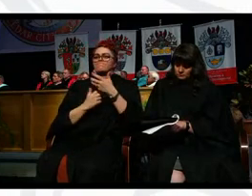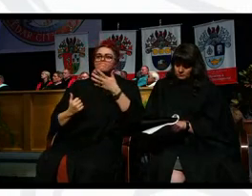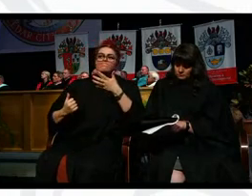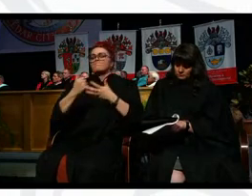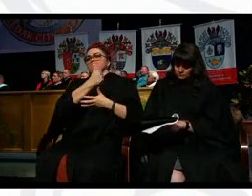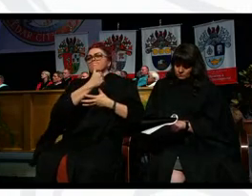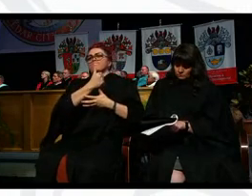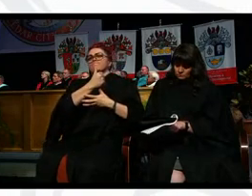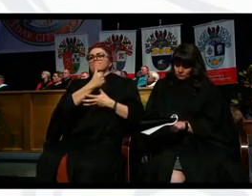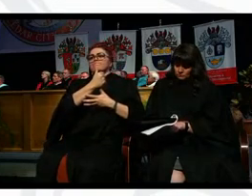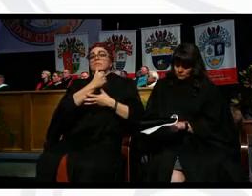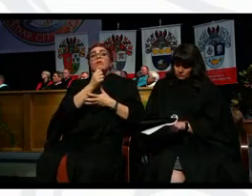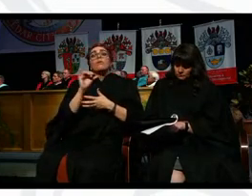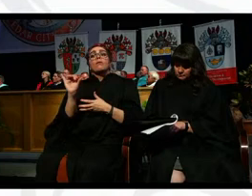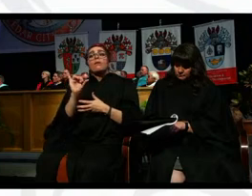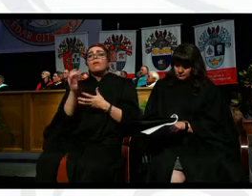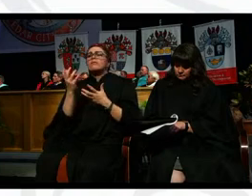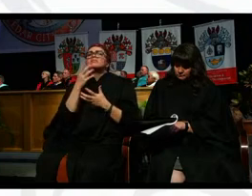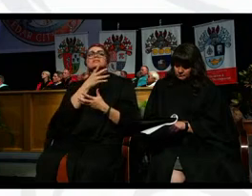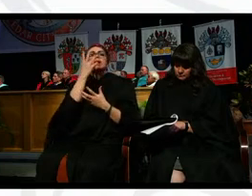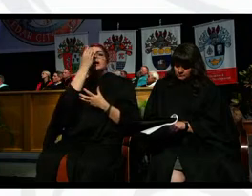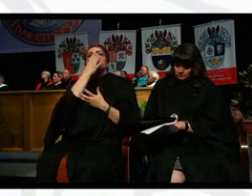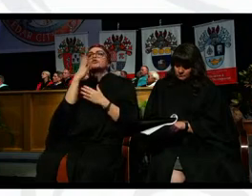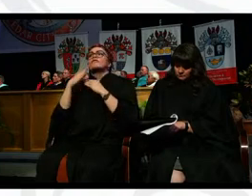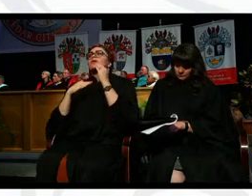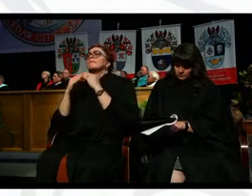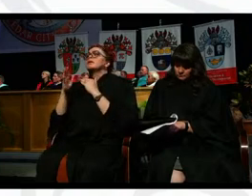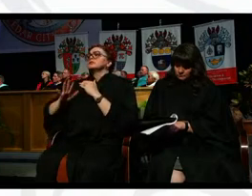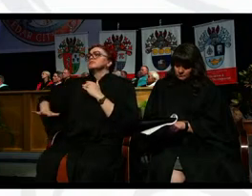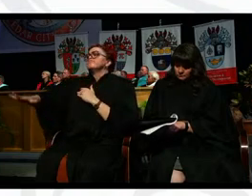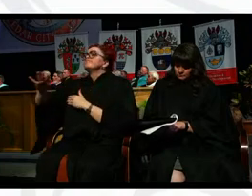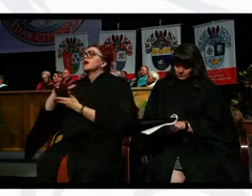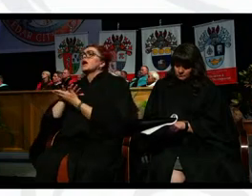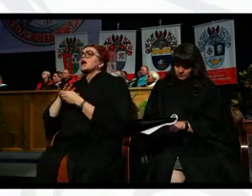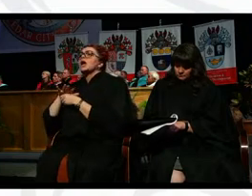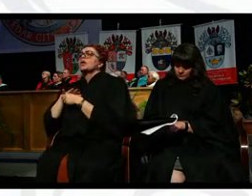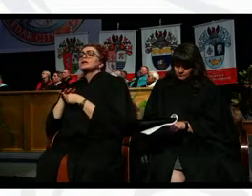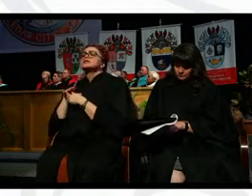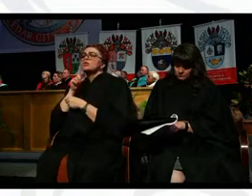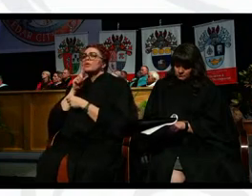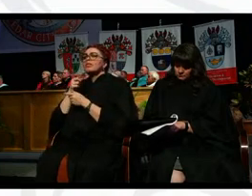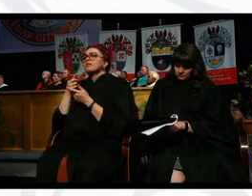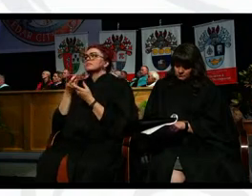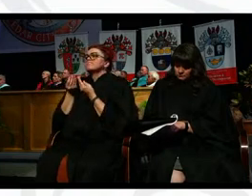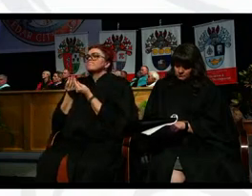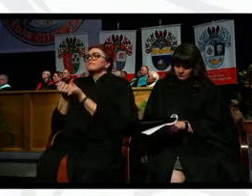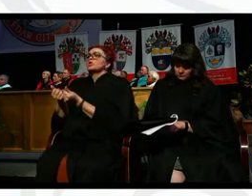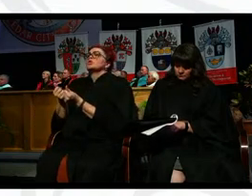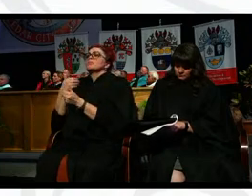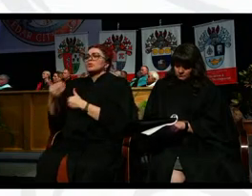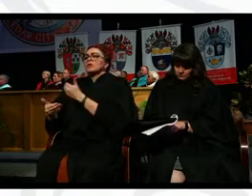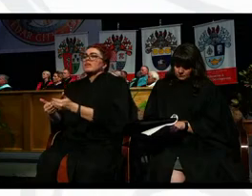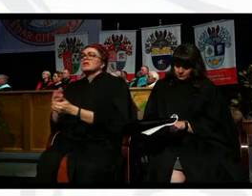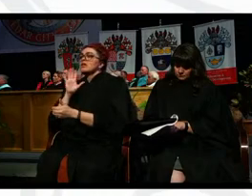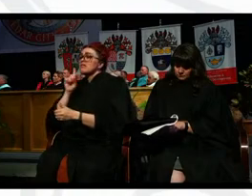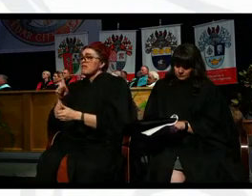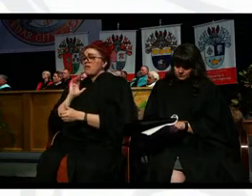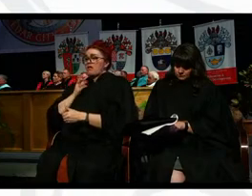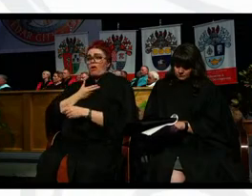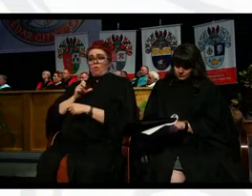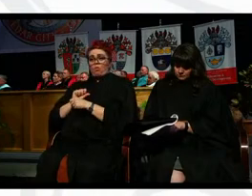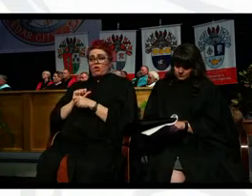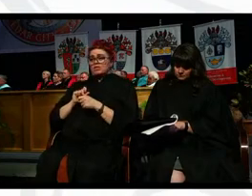priority. More important than beautiful facilities, efficient processes, or any other priority, our work here at